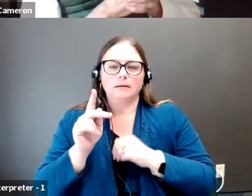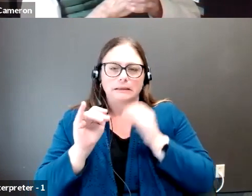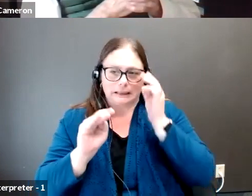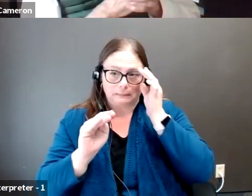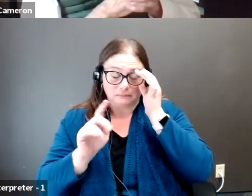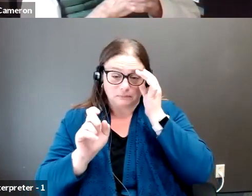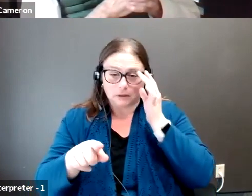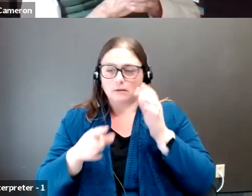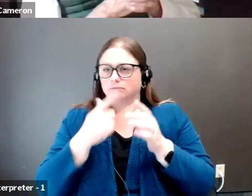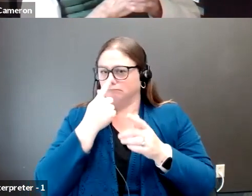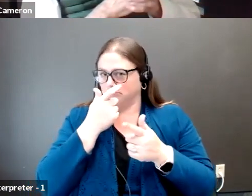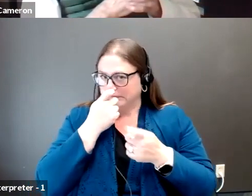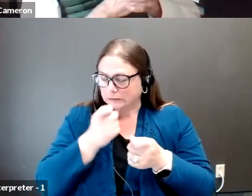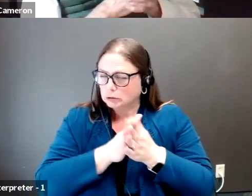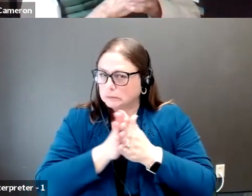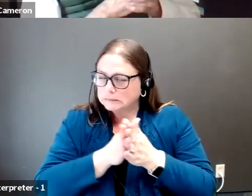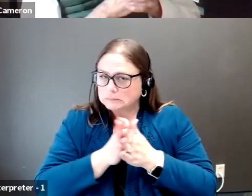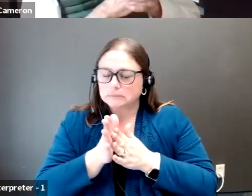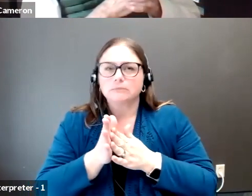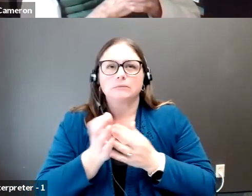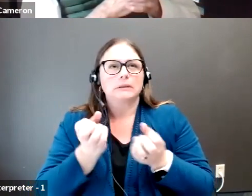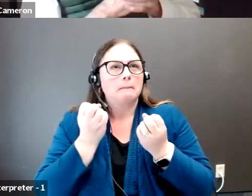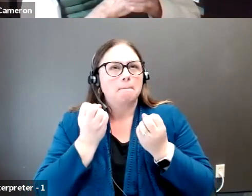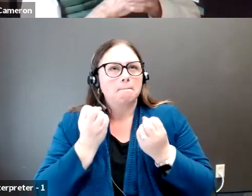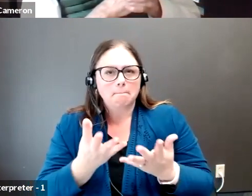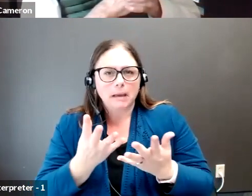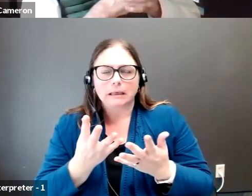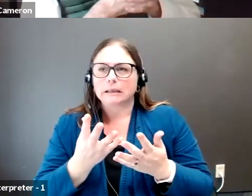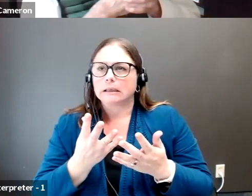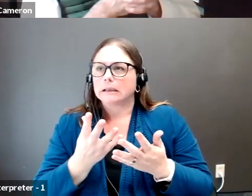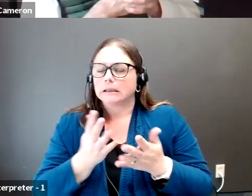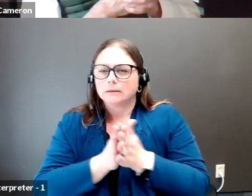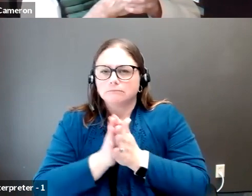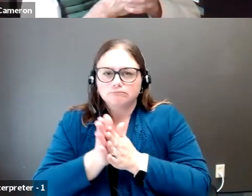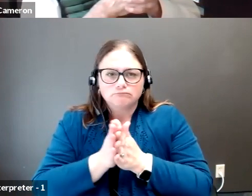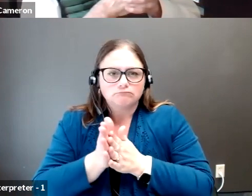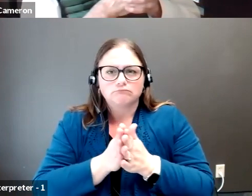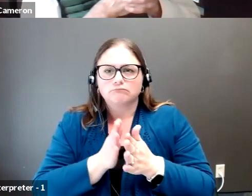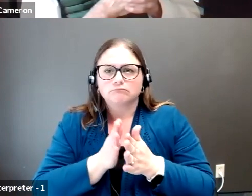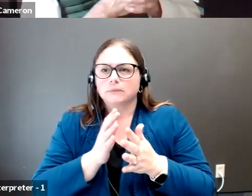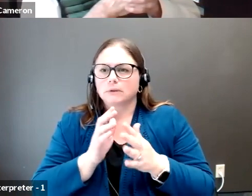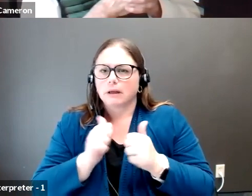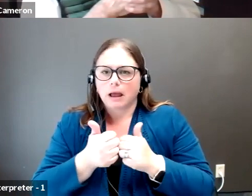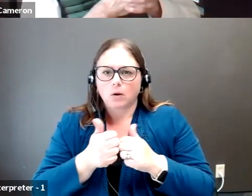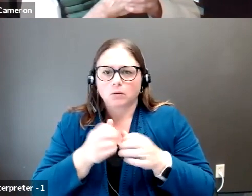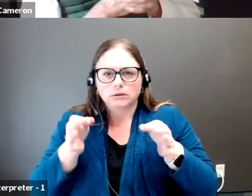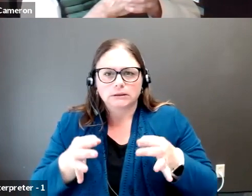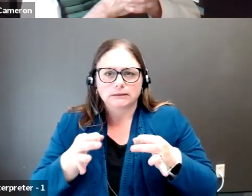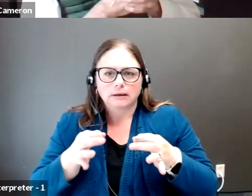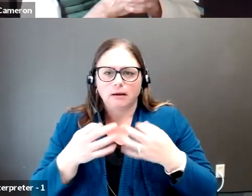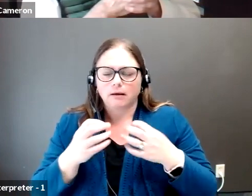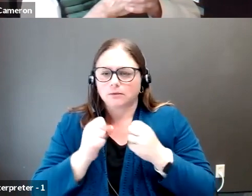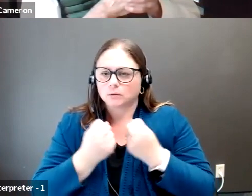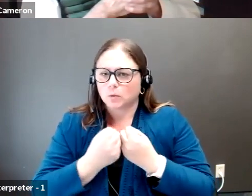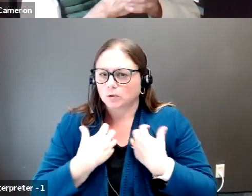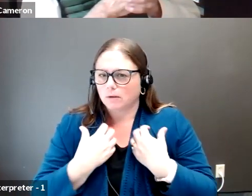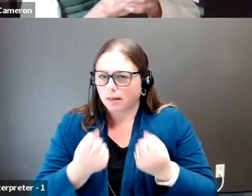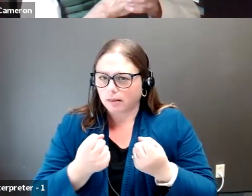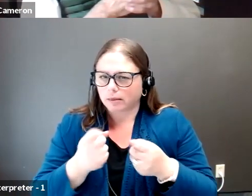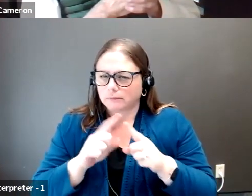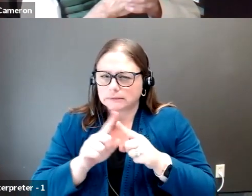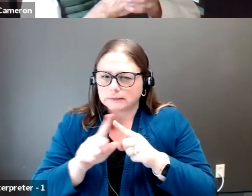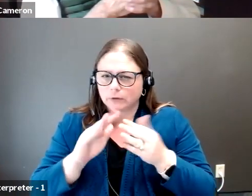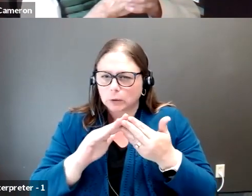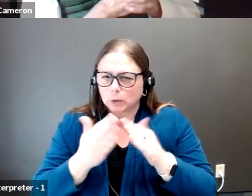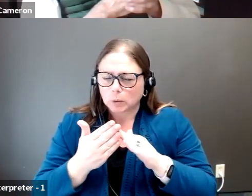some real opportunities addressing social determinants of health in various communities. His question is, have you seen